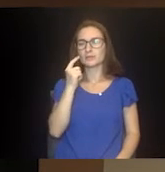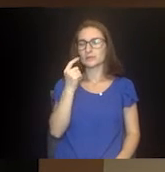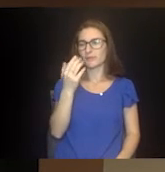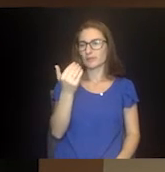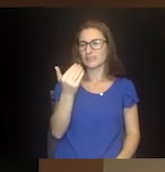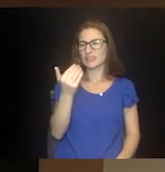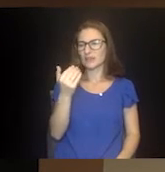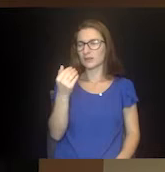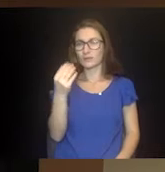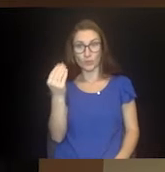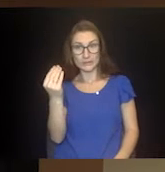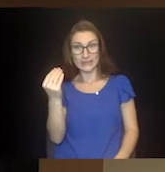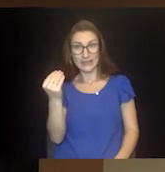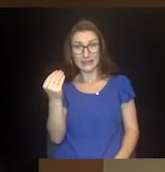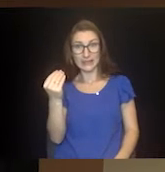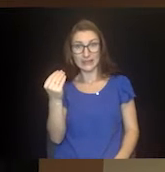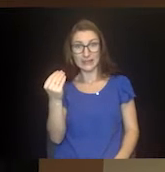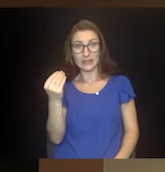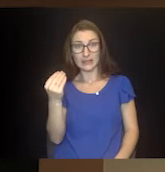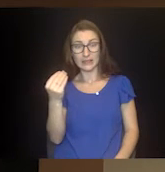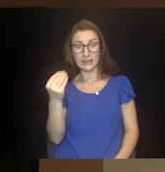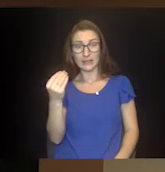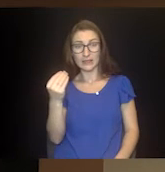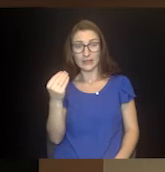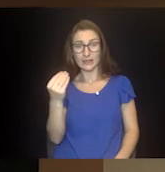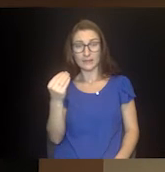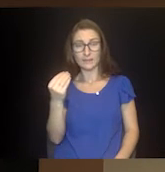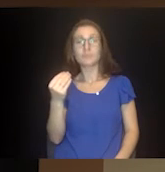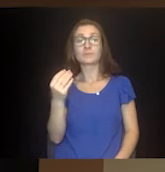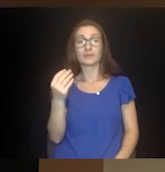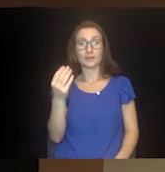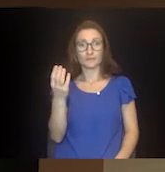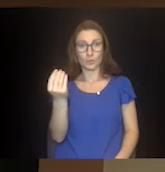guess. 14th. All right,